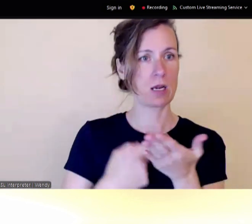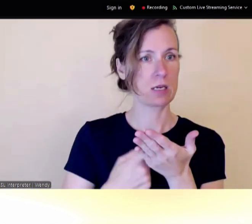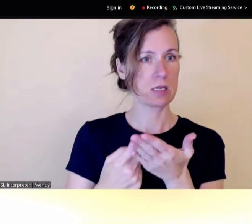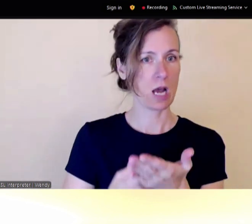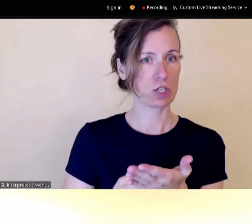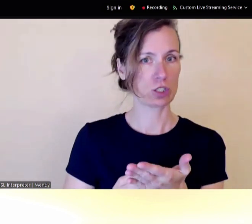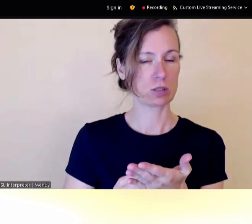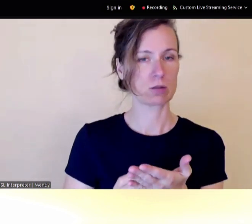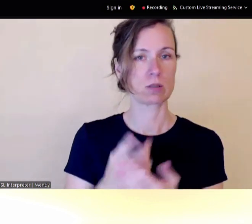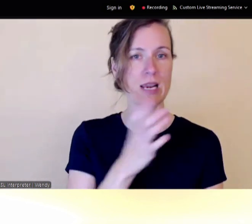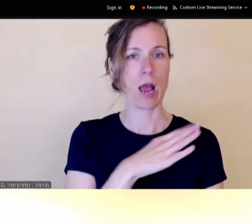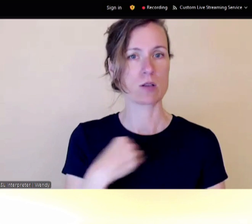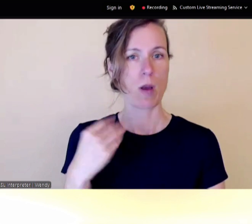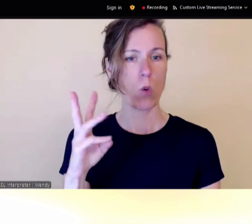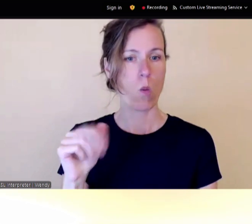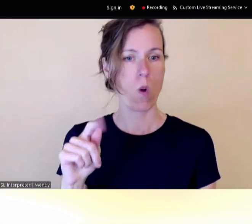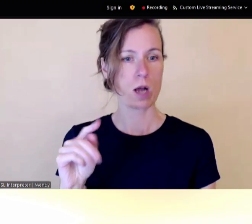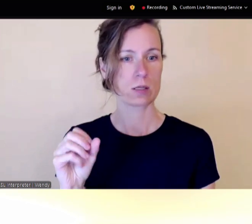Councilmember Watson?